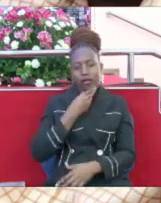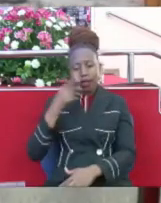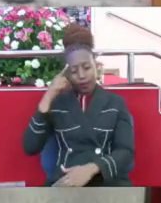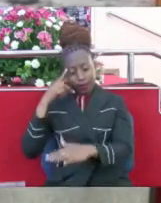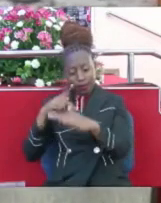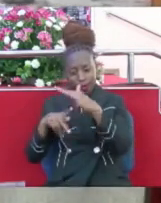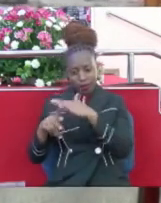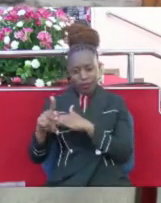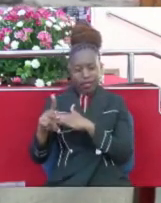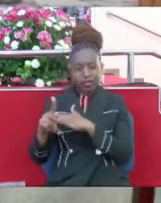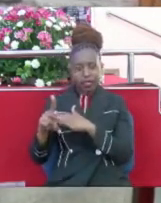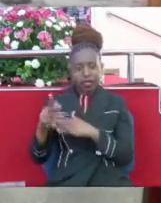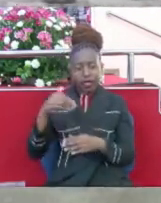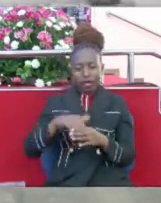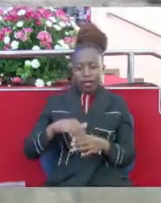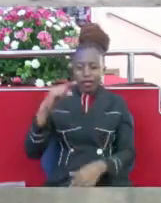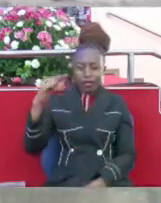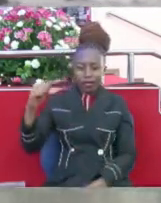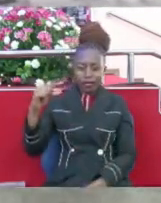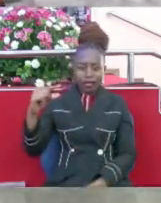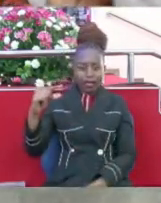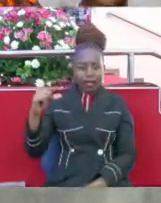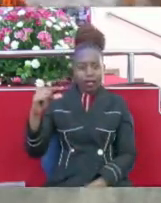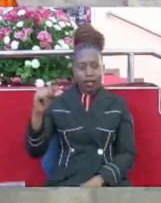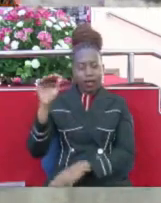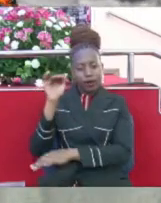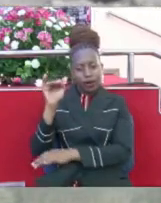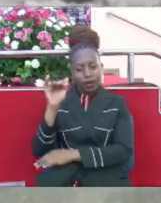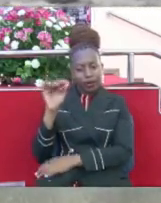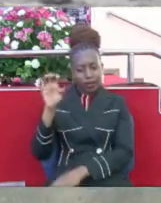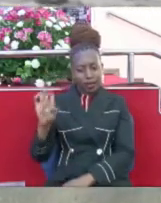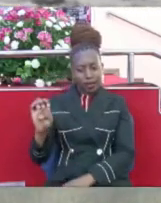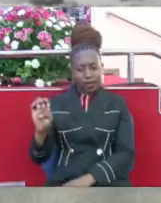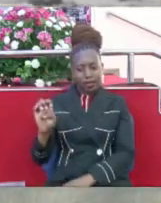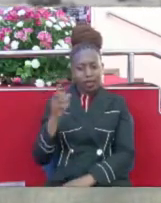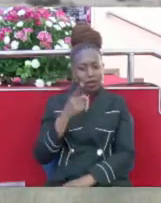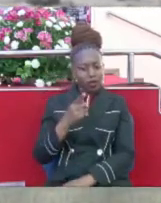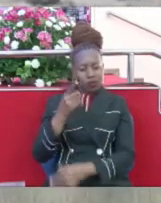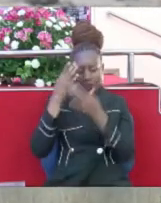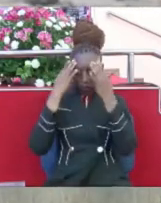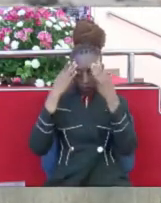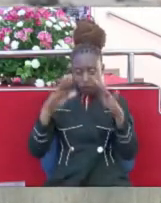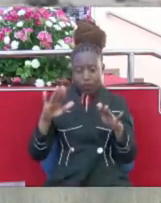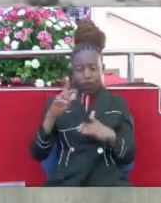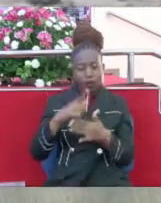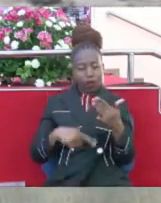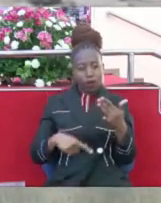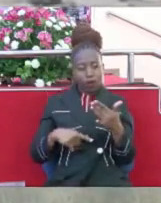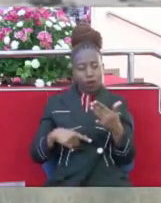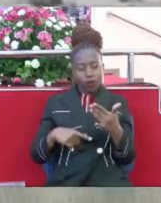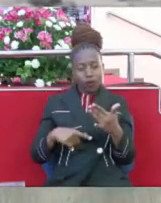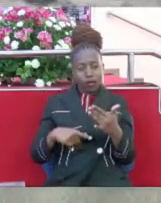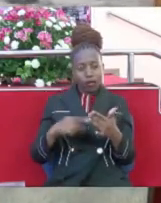are telling him, don't you know your master is being taken from you tonight? But he